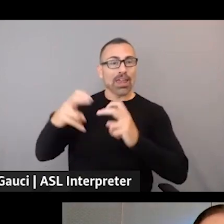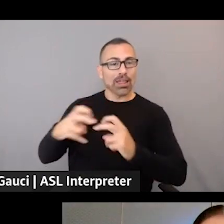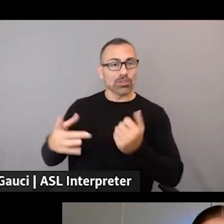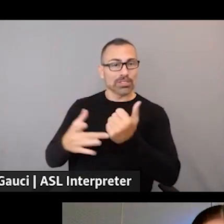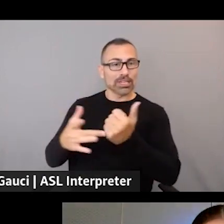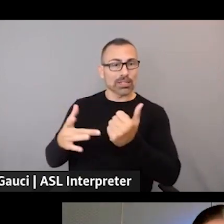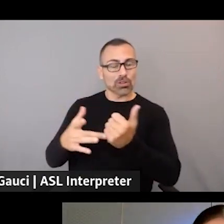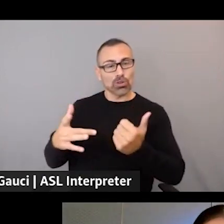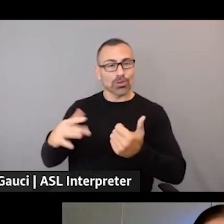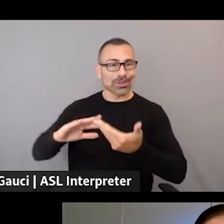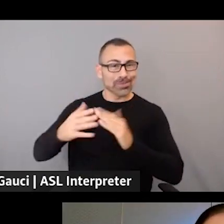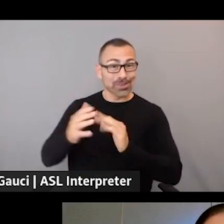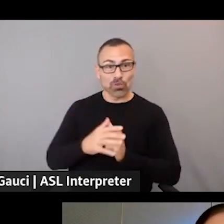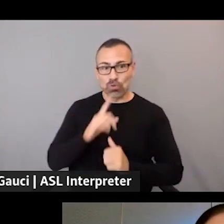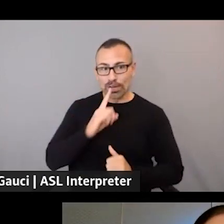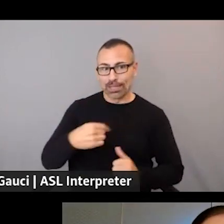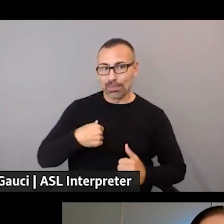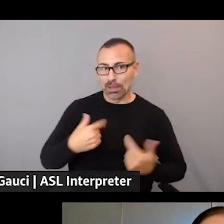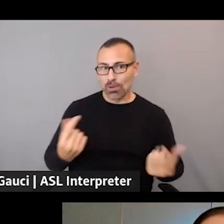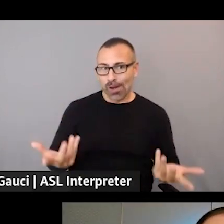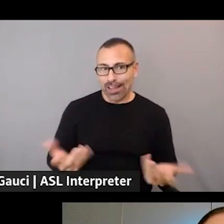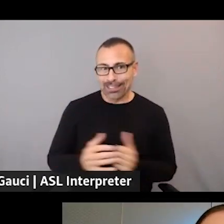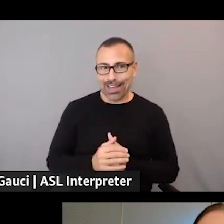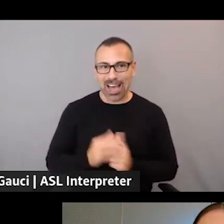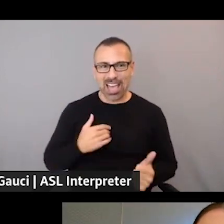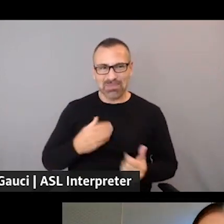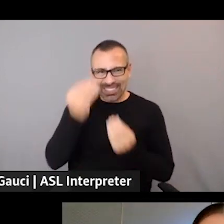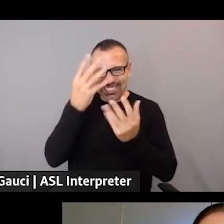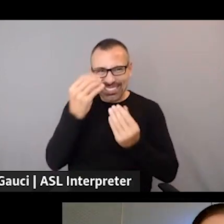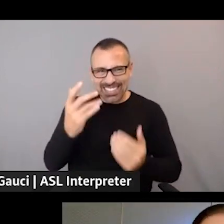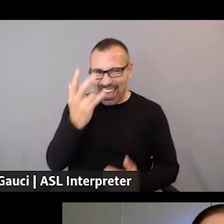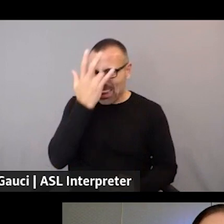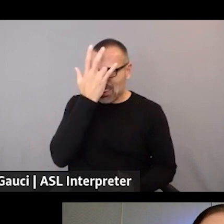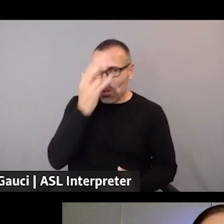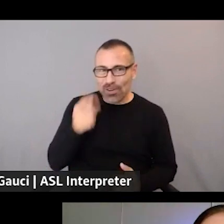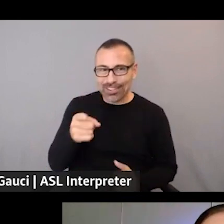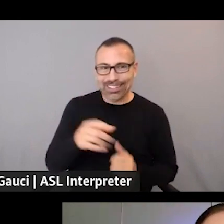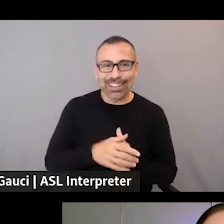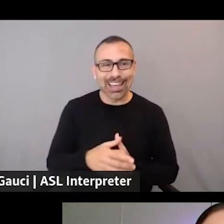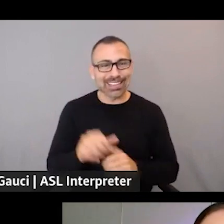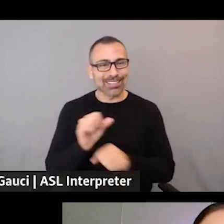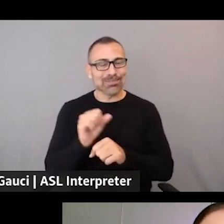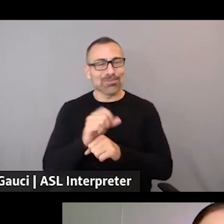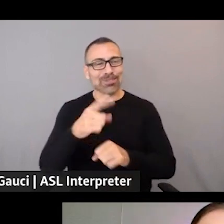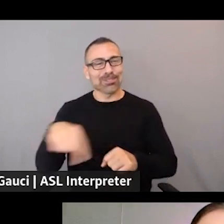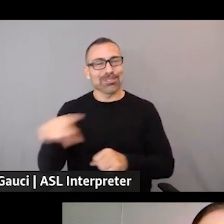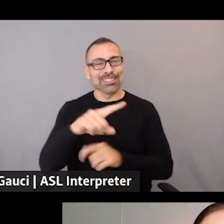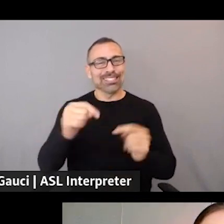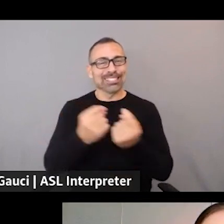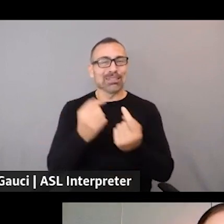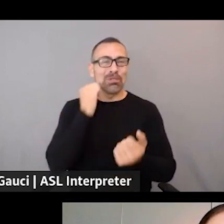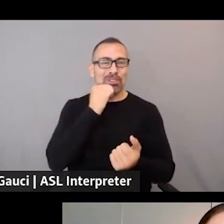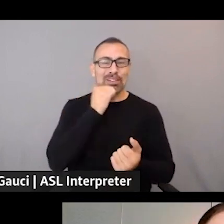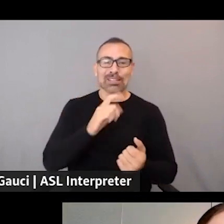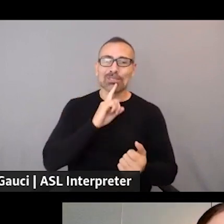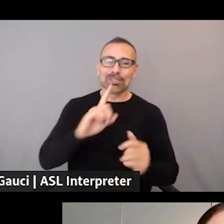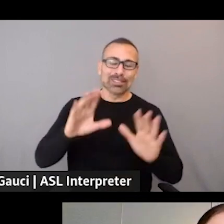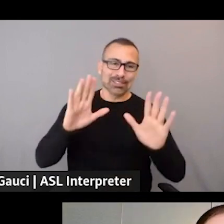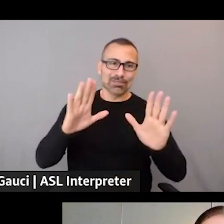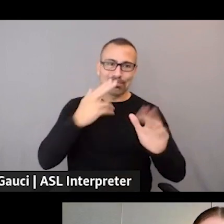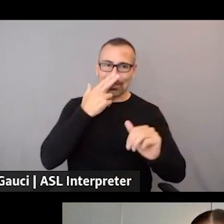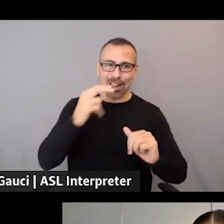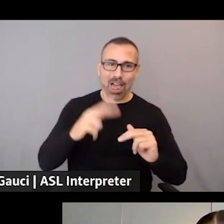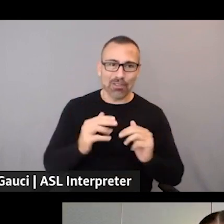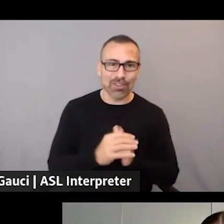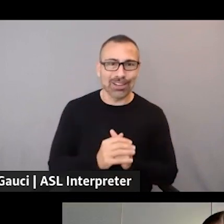just a huge data nerd, and I get to help startups build every day, which is a super cool job. So thanks for having me. Yes. A lot